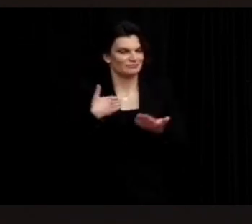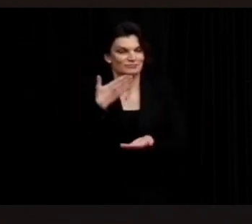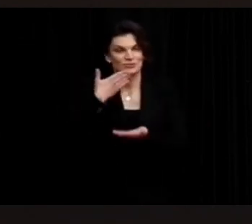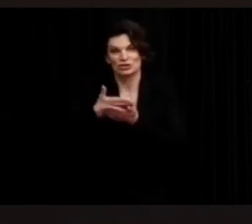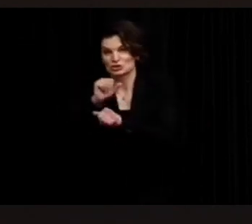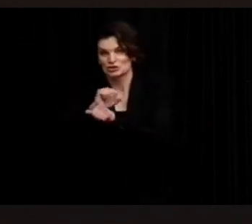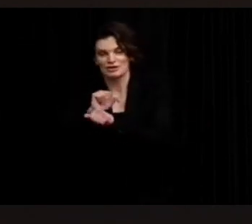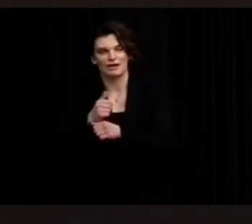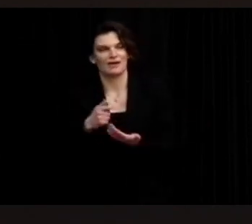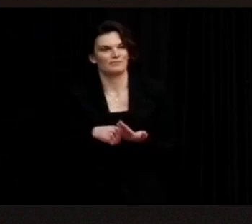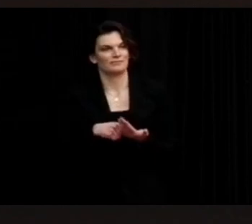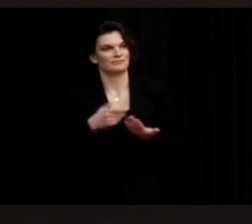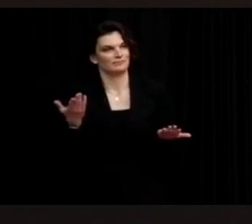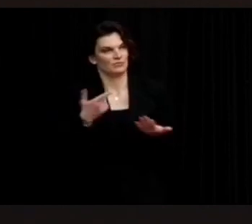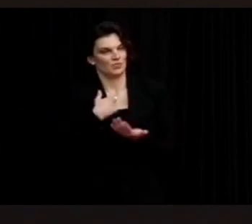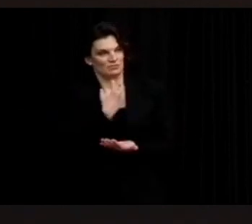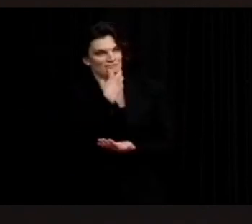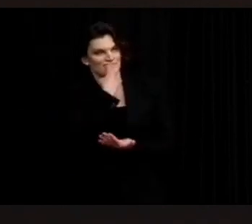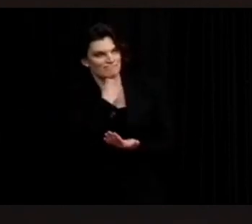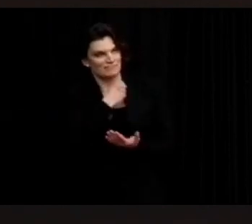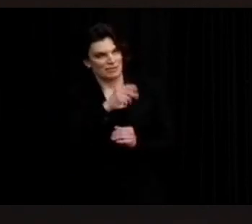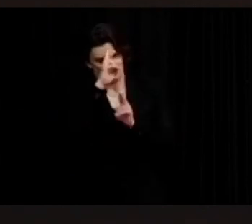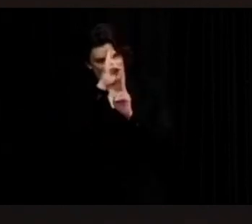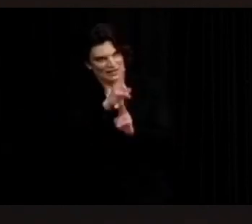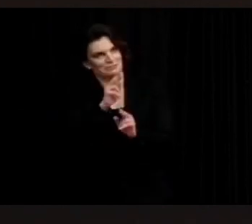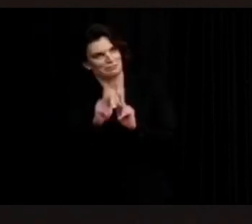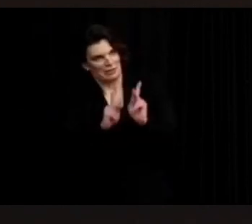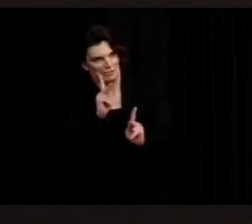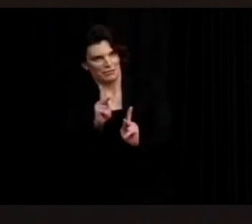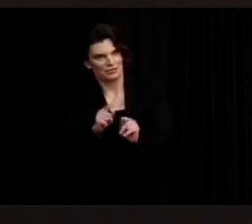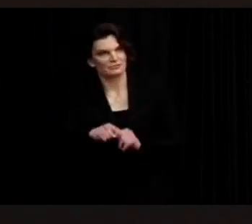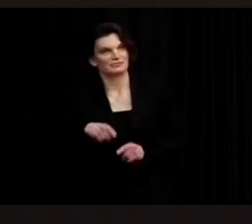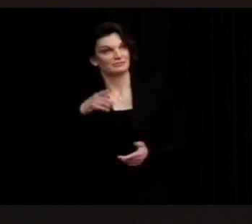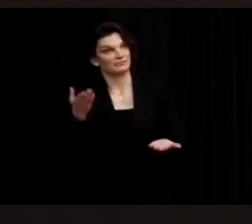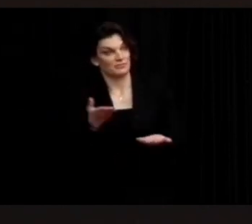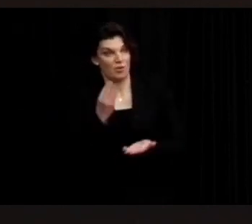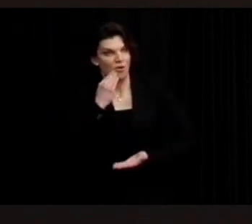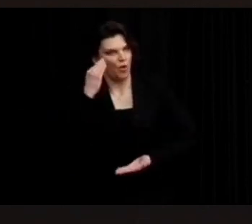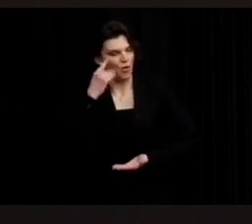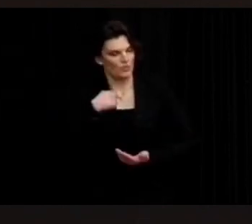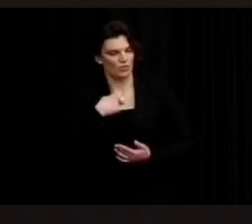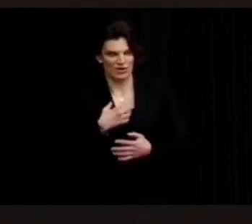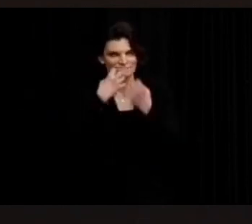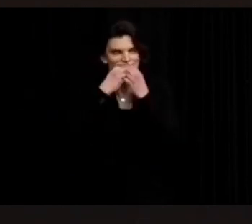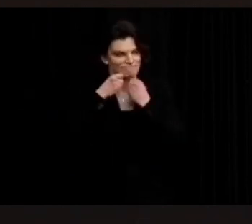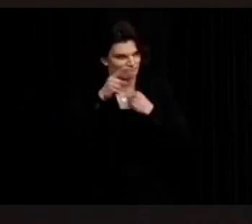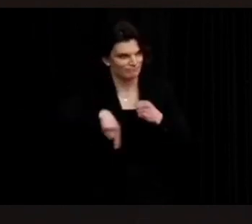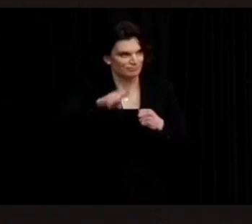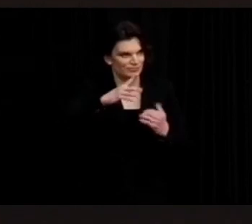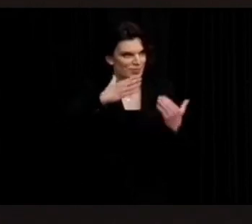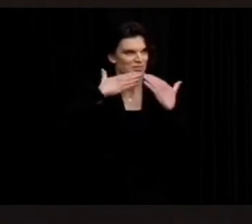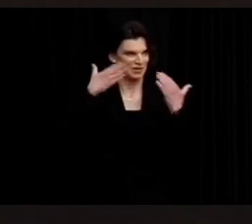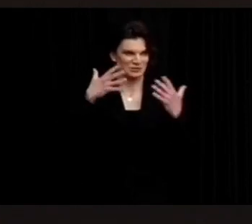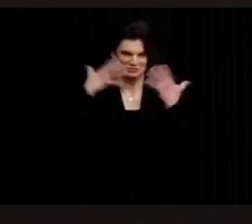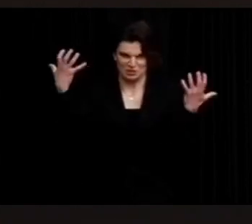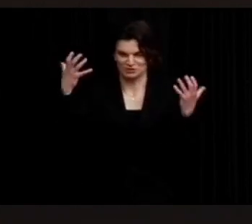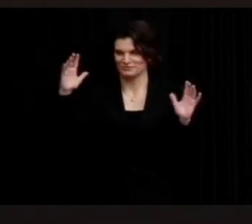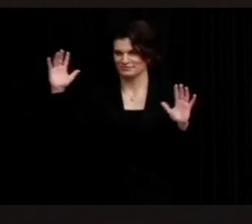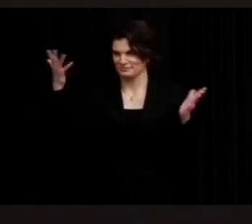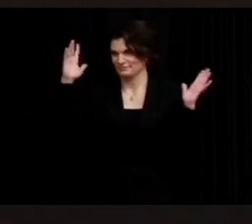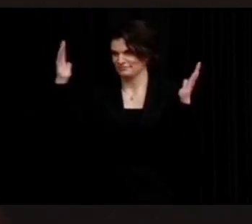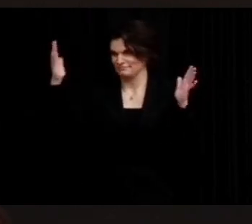job, and a state that values, protects, and respects every person who calls it home. Thank you so much.